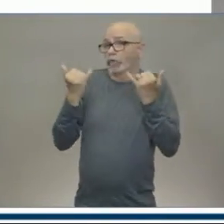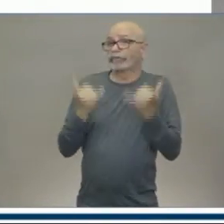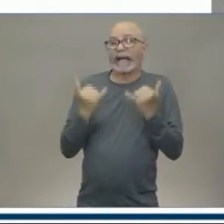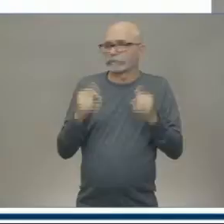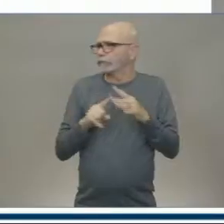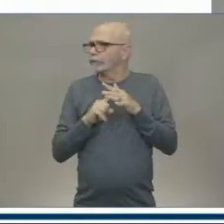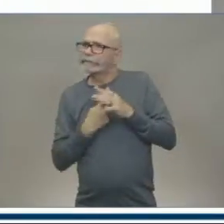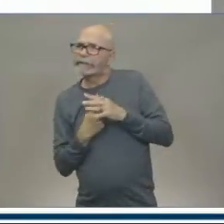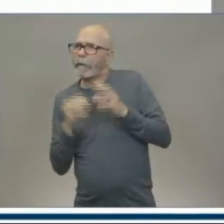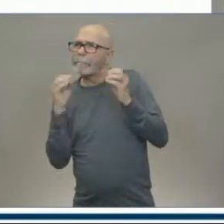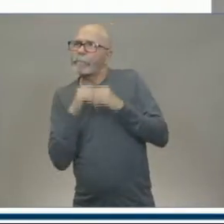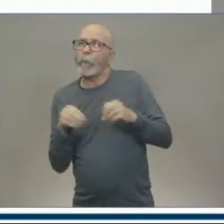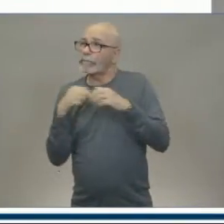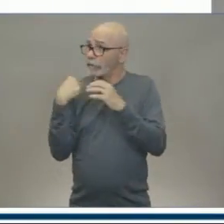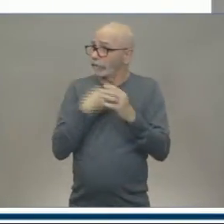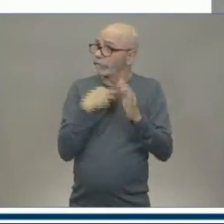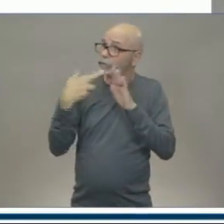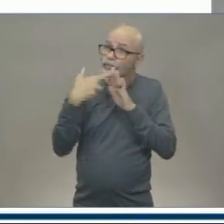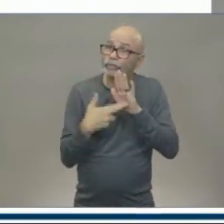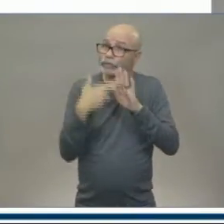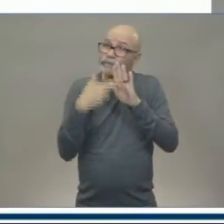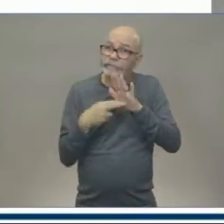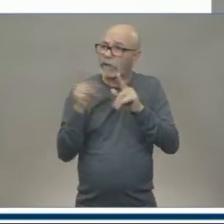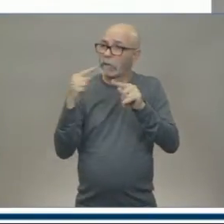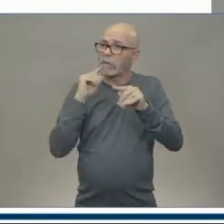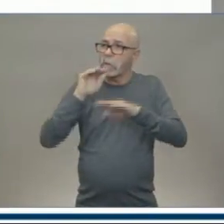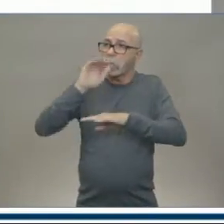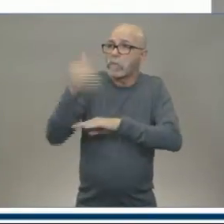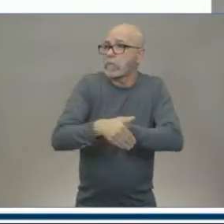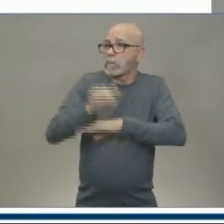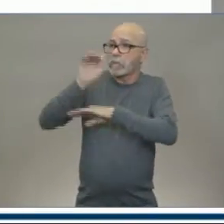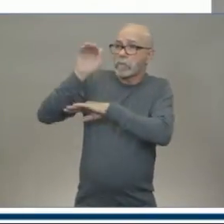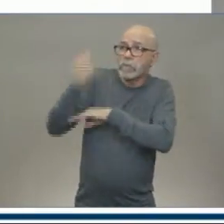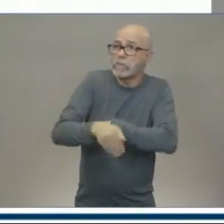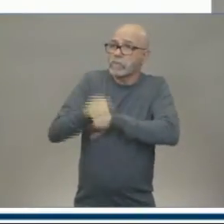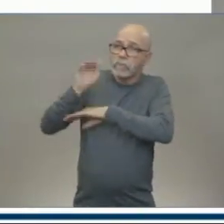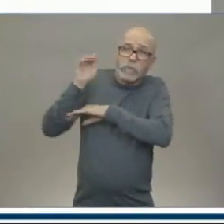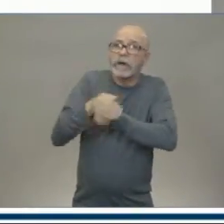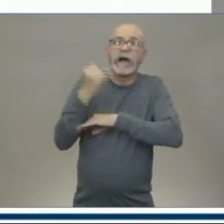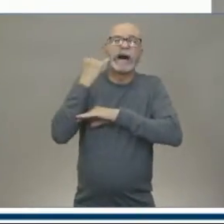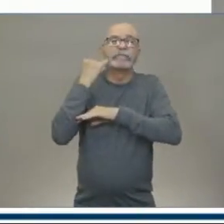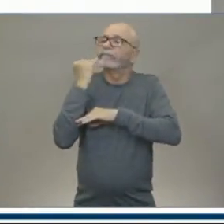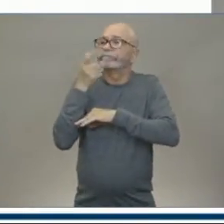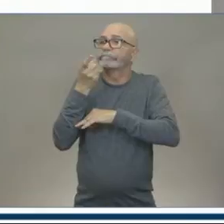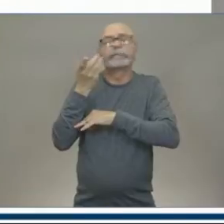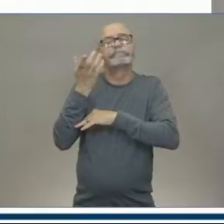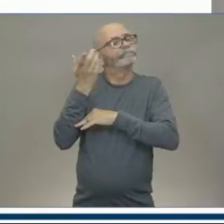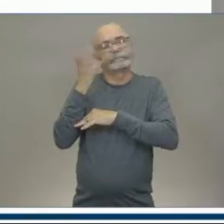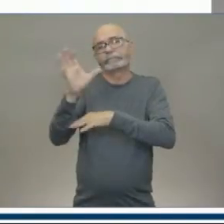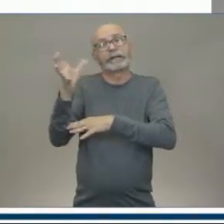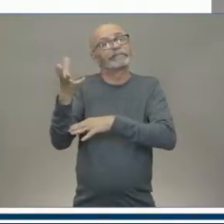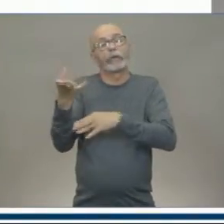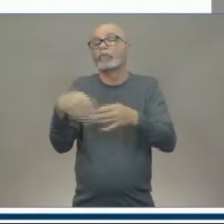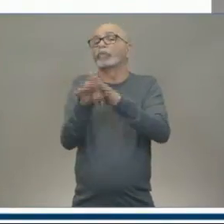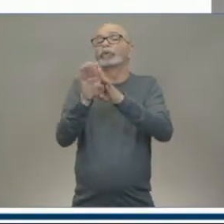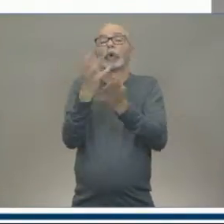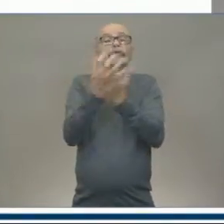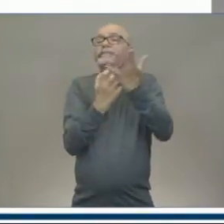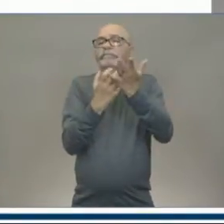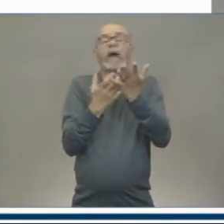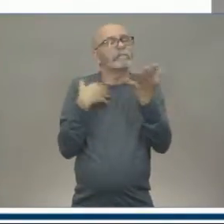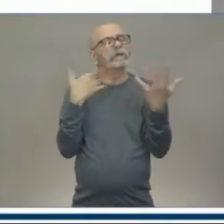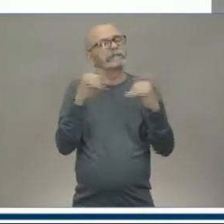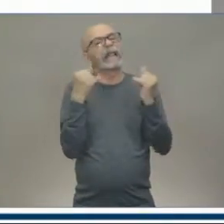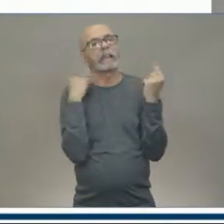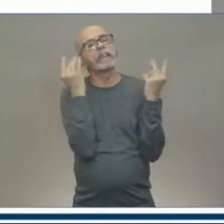on hours of operation, reducing the number of people that can come in at any given time. Those are all things that are